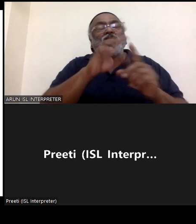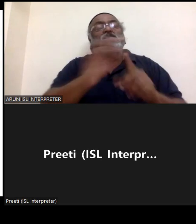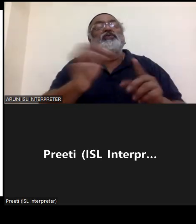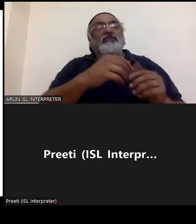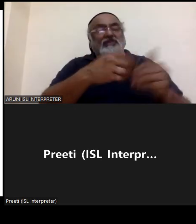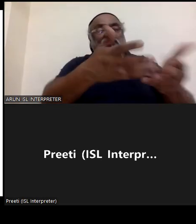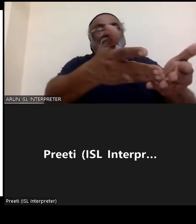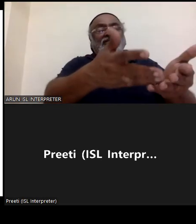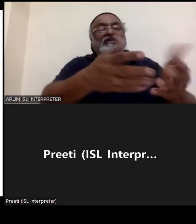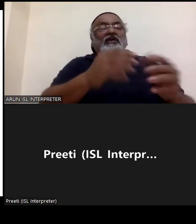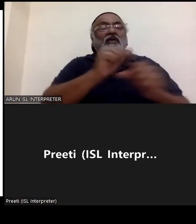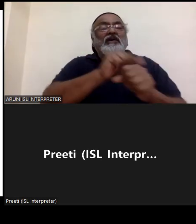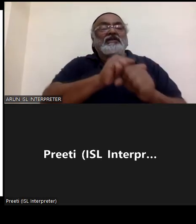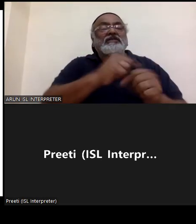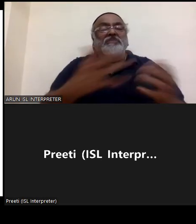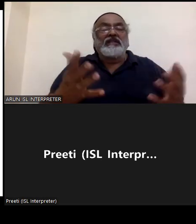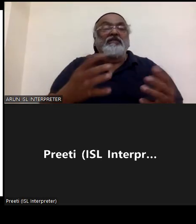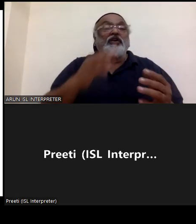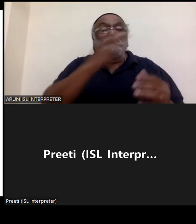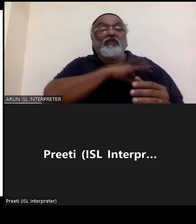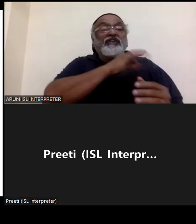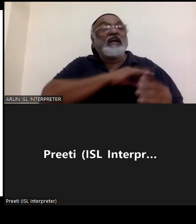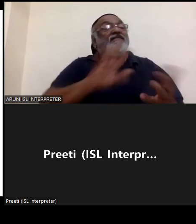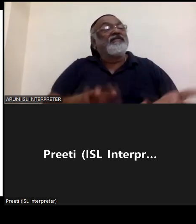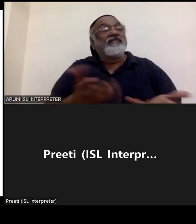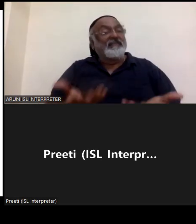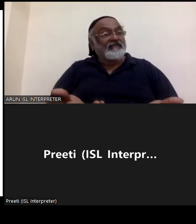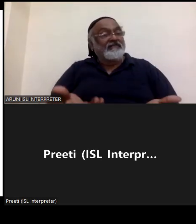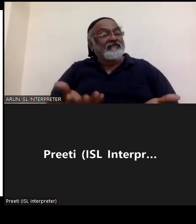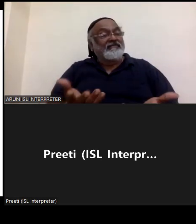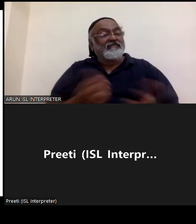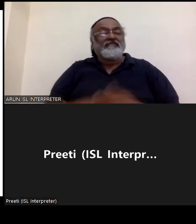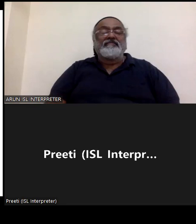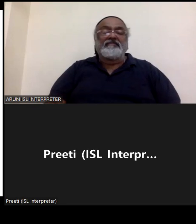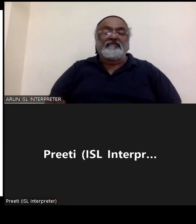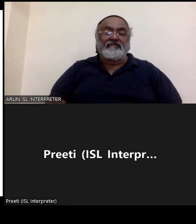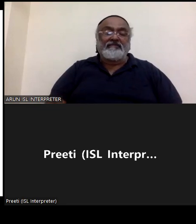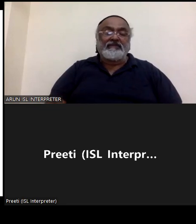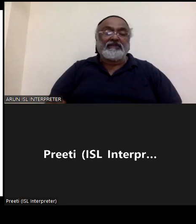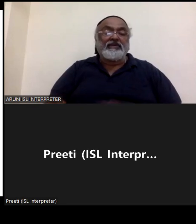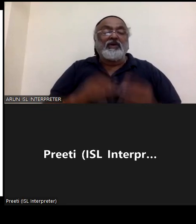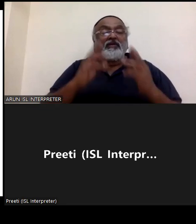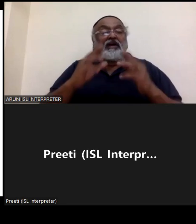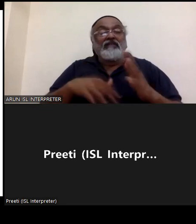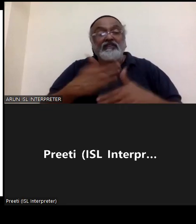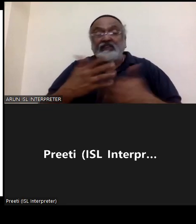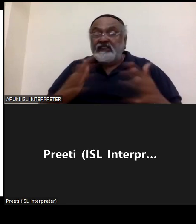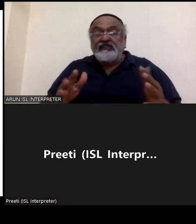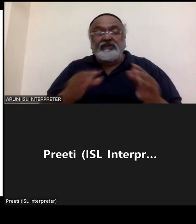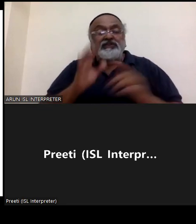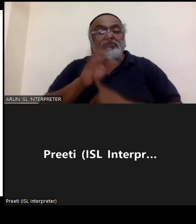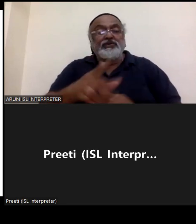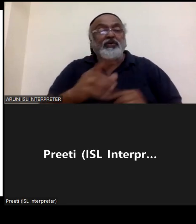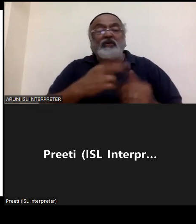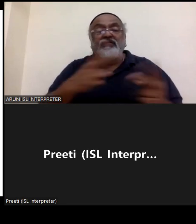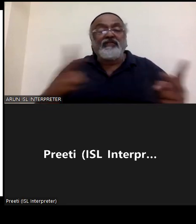particular presentation with all of you, so that you can look at various links that I have shared in the presentation. And then you